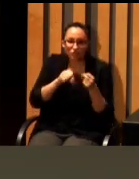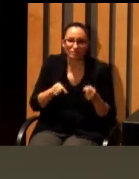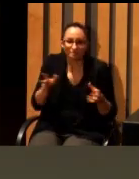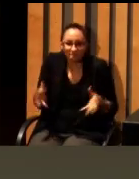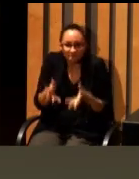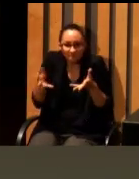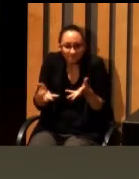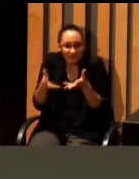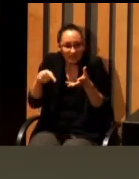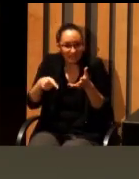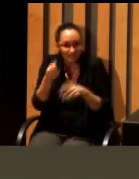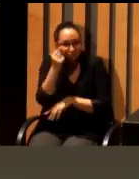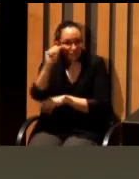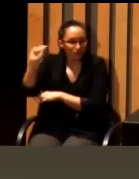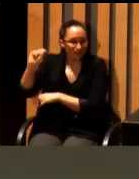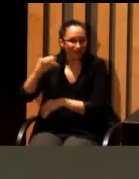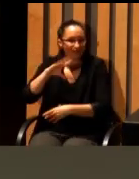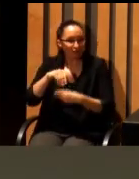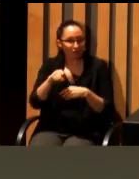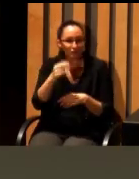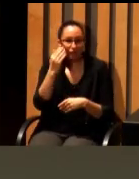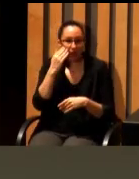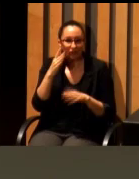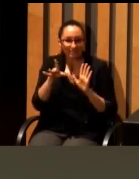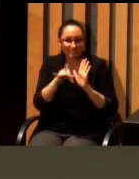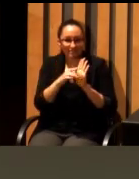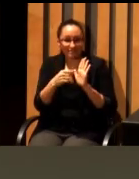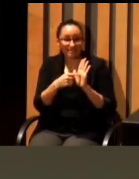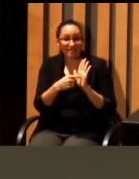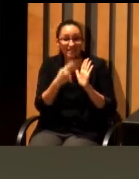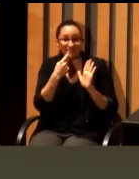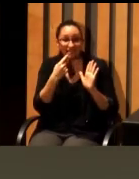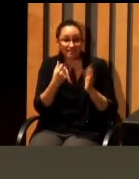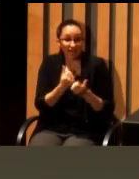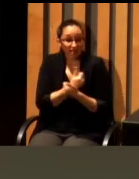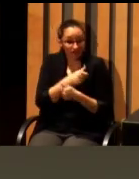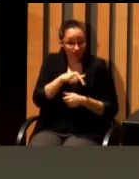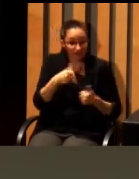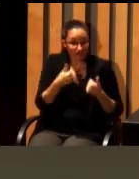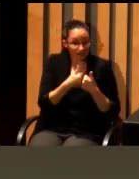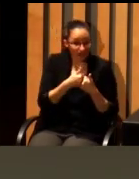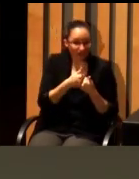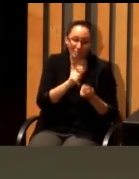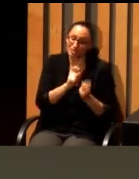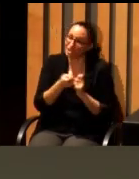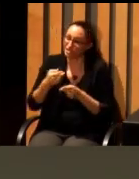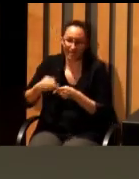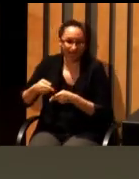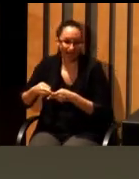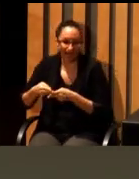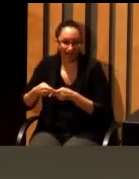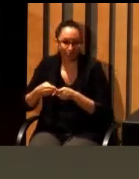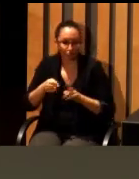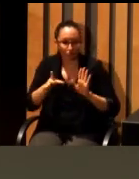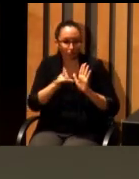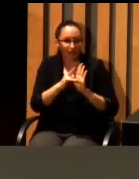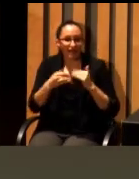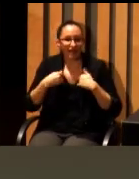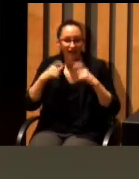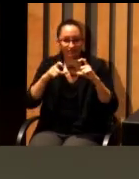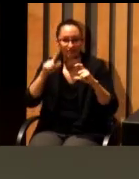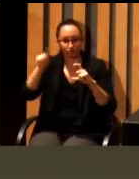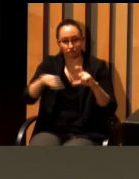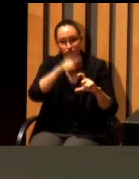including little stickers that they gave, love the game, change the name. They had a little Ghostbusters sign across